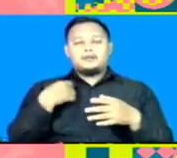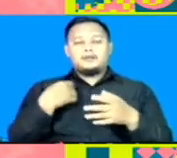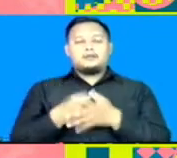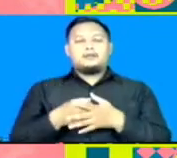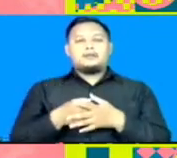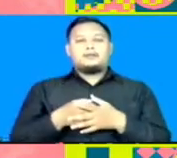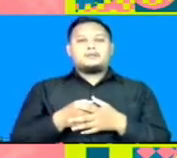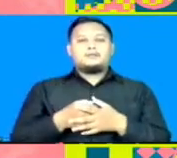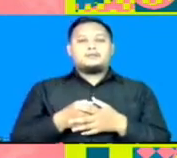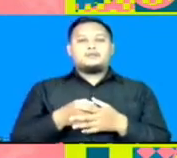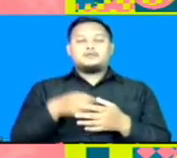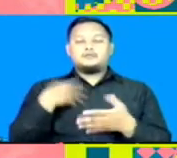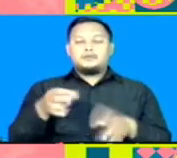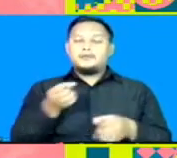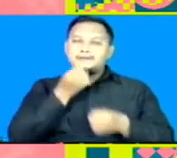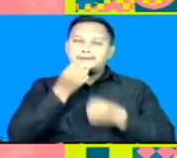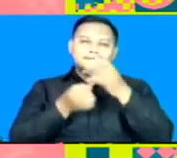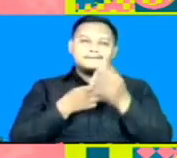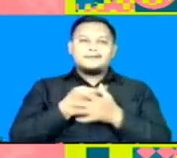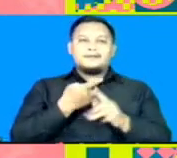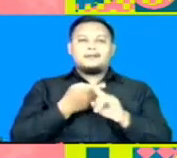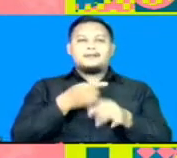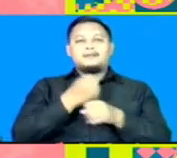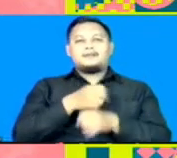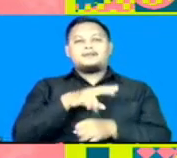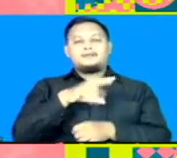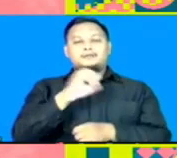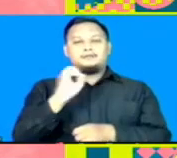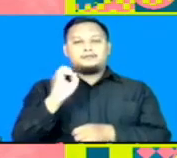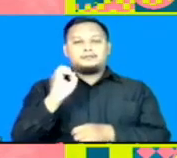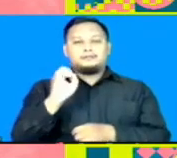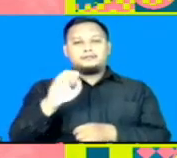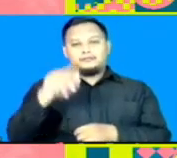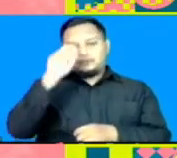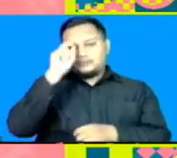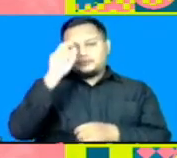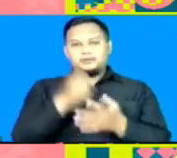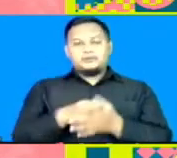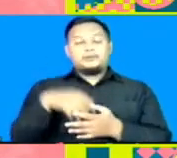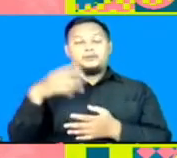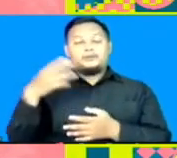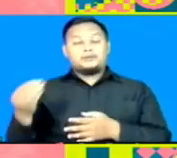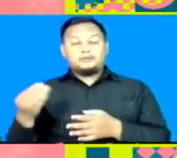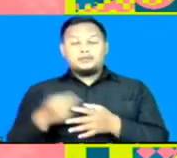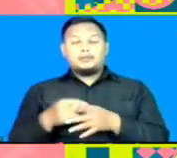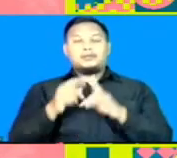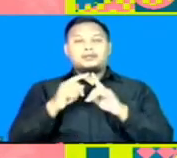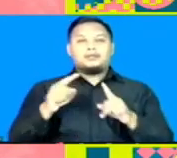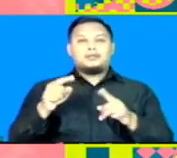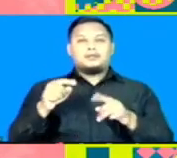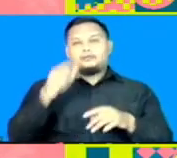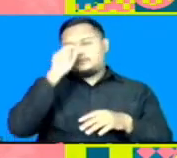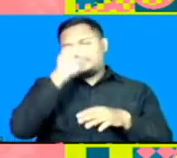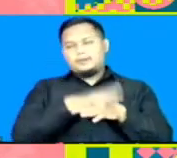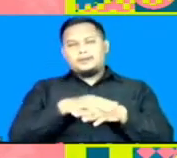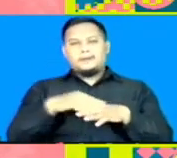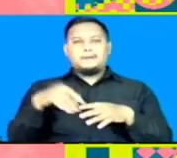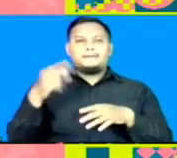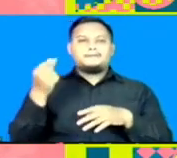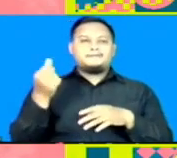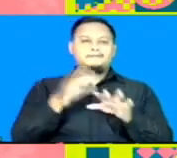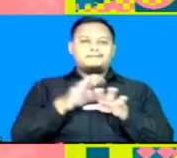four perspectives, which are nature, economy, well-being, and society, certainly bring a